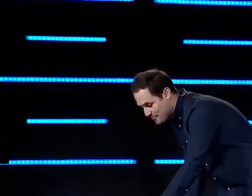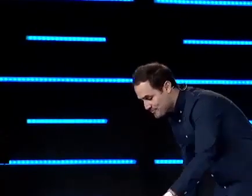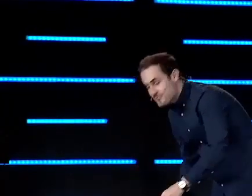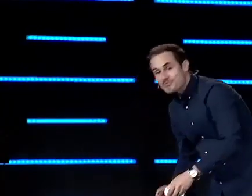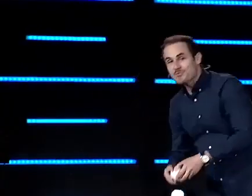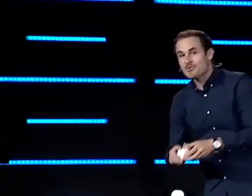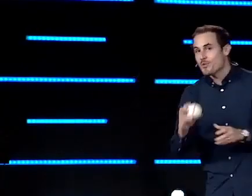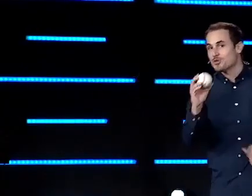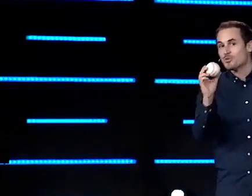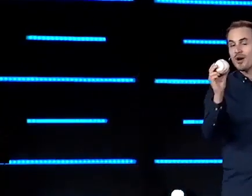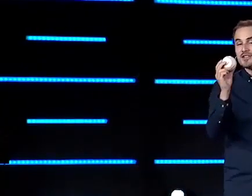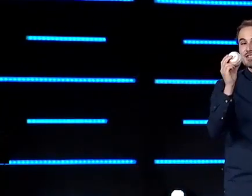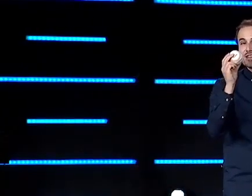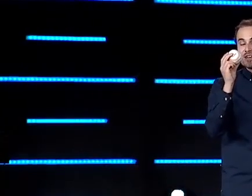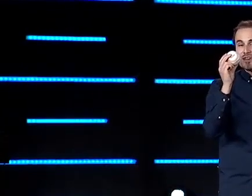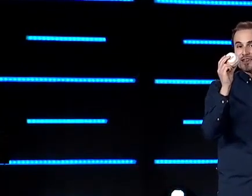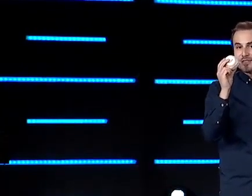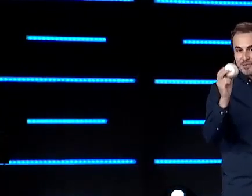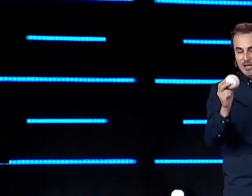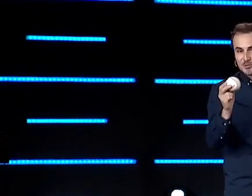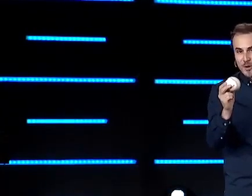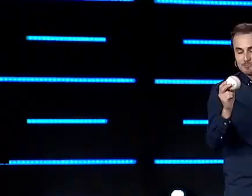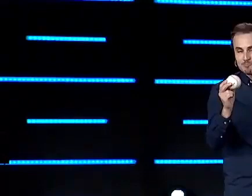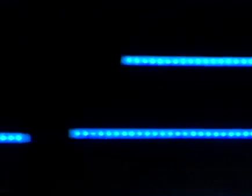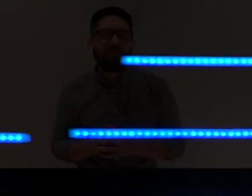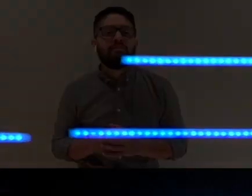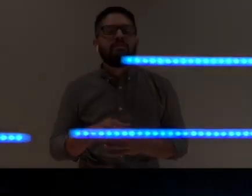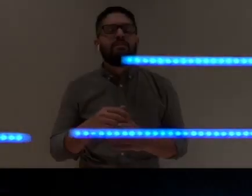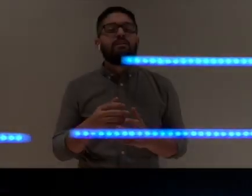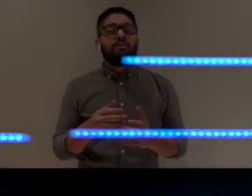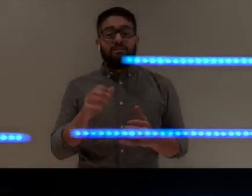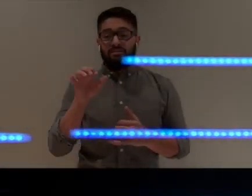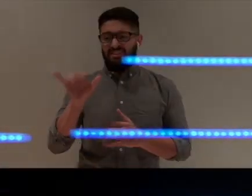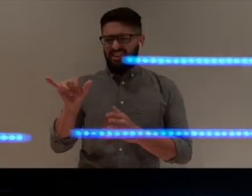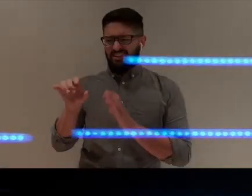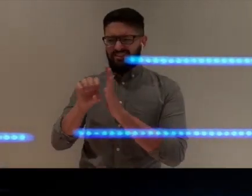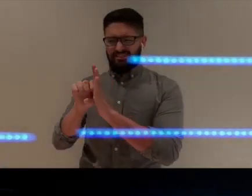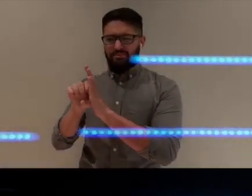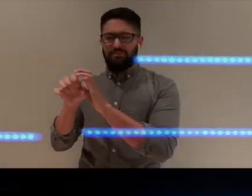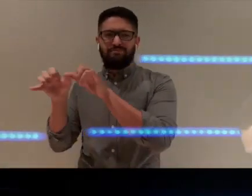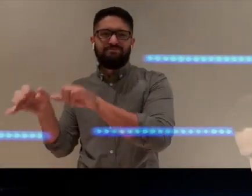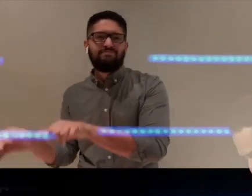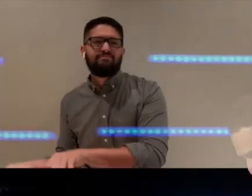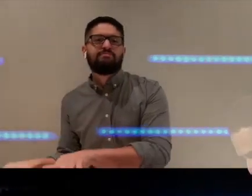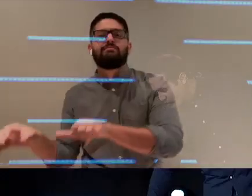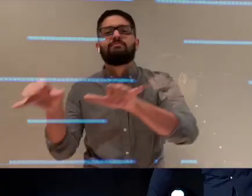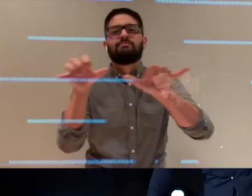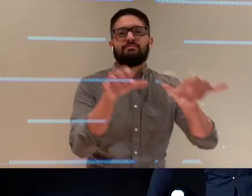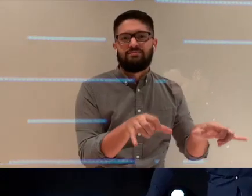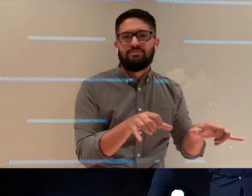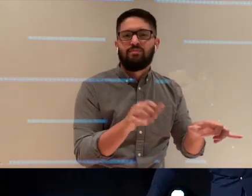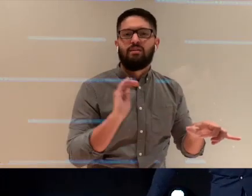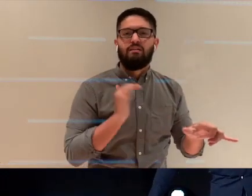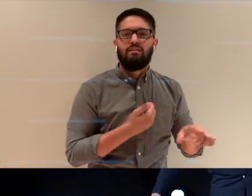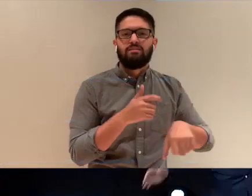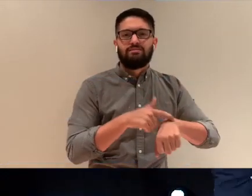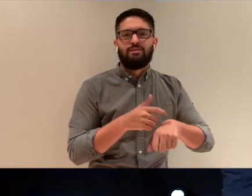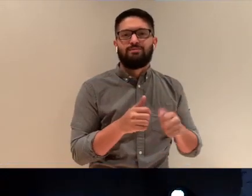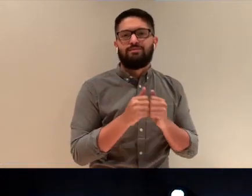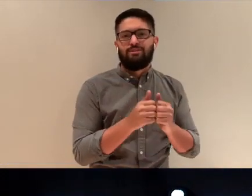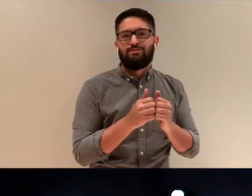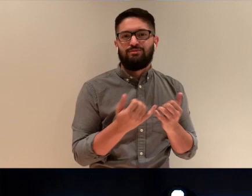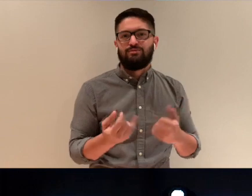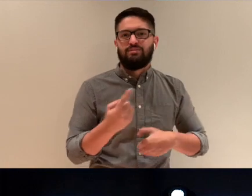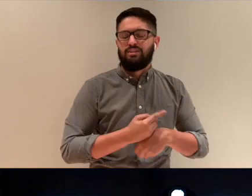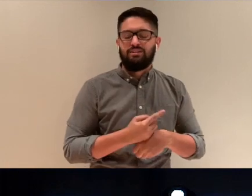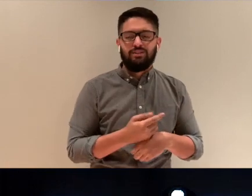was what? Which was the baseball. Now, folks, let me just bring all of that over to our time